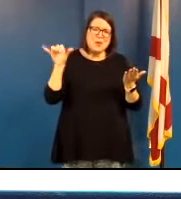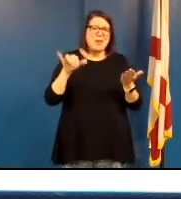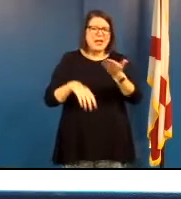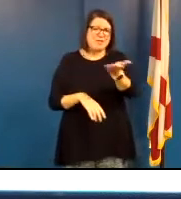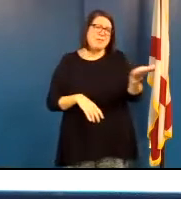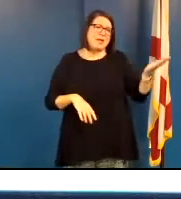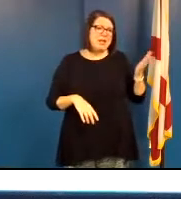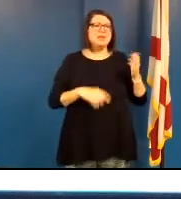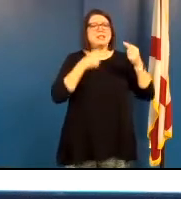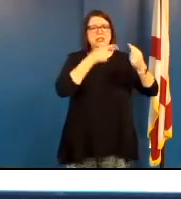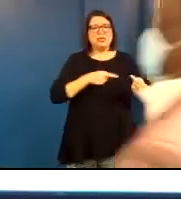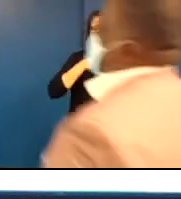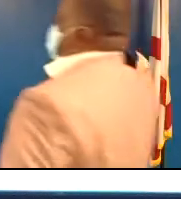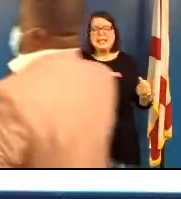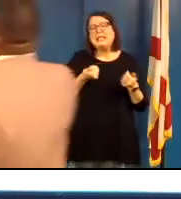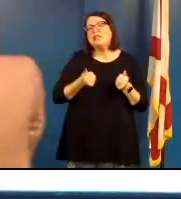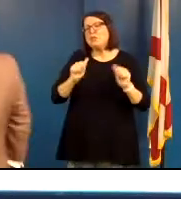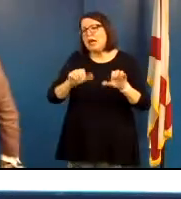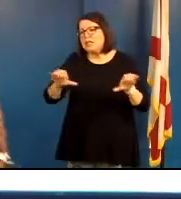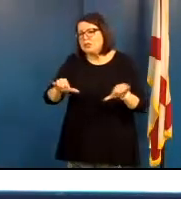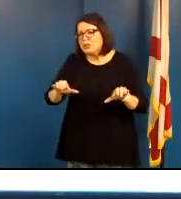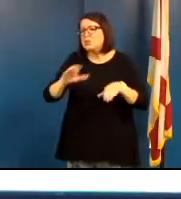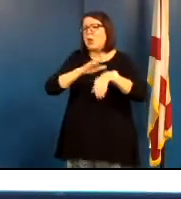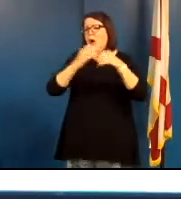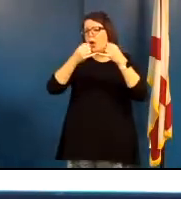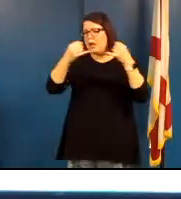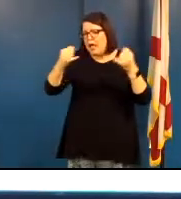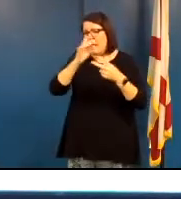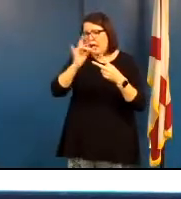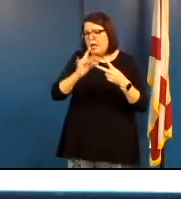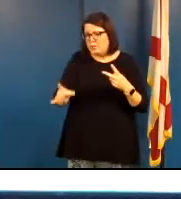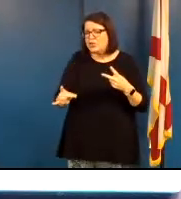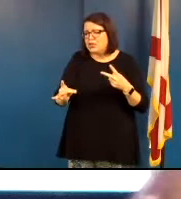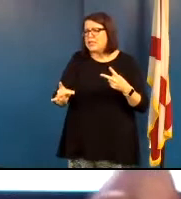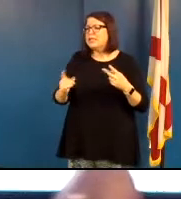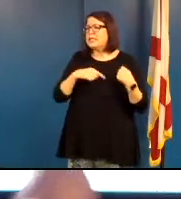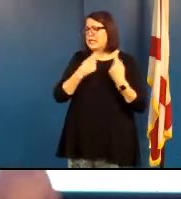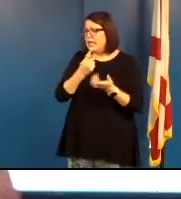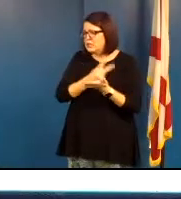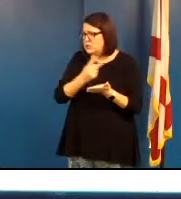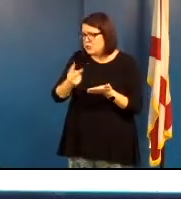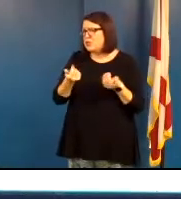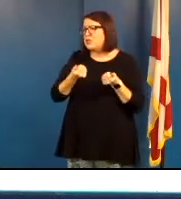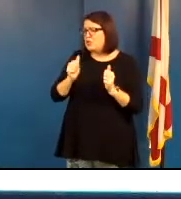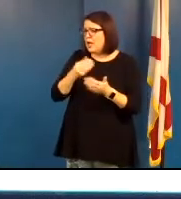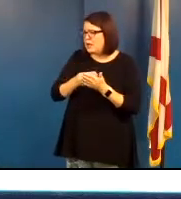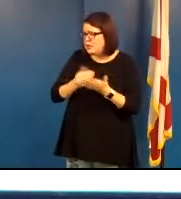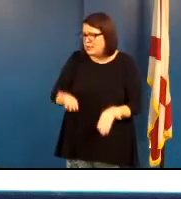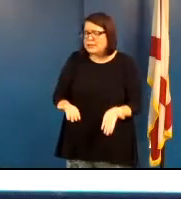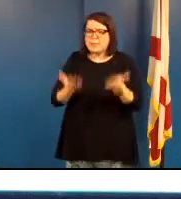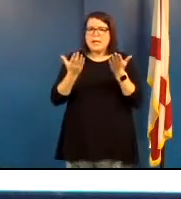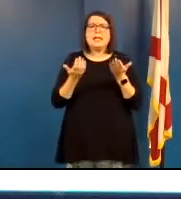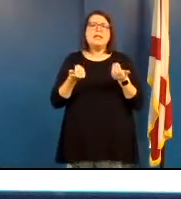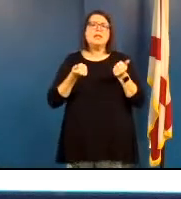They did an online auction for the past 2 weeks to try to raise some money. They're being pretty innovative, but like